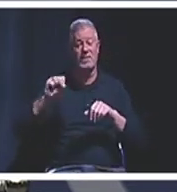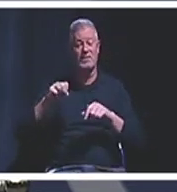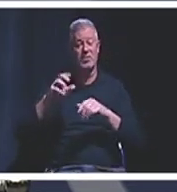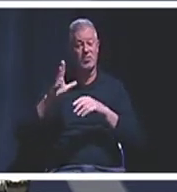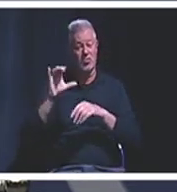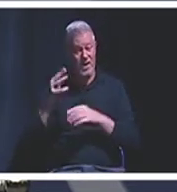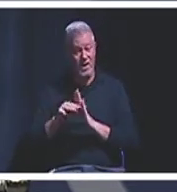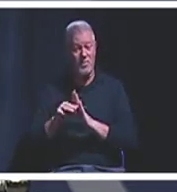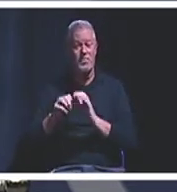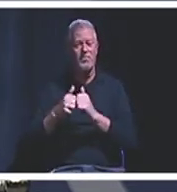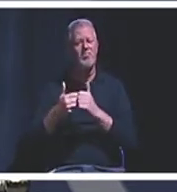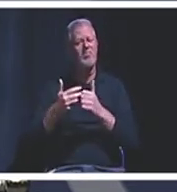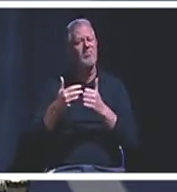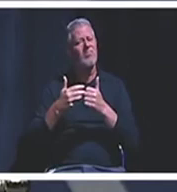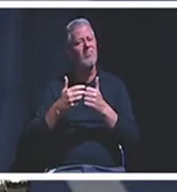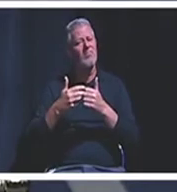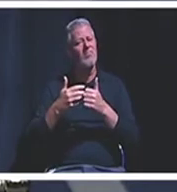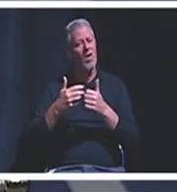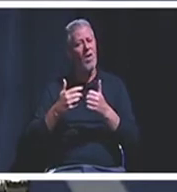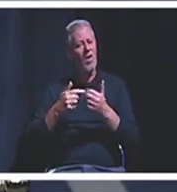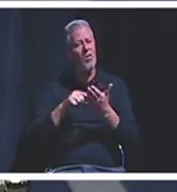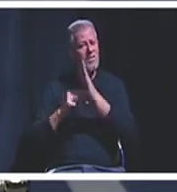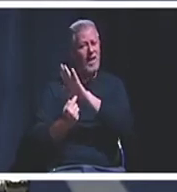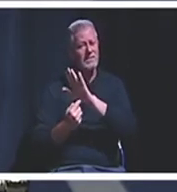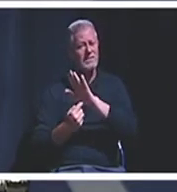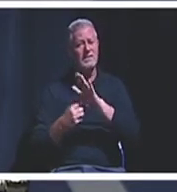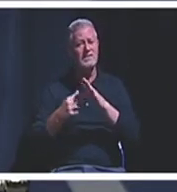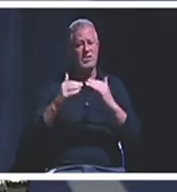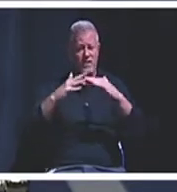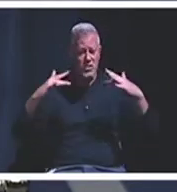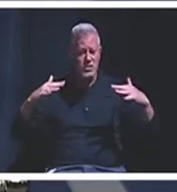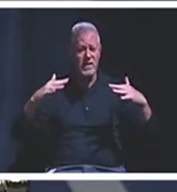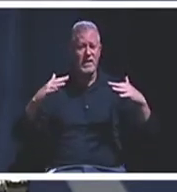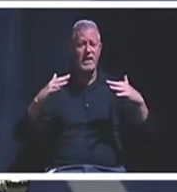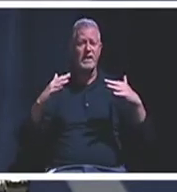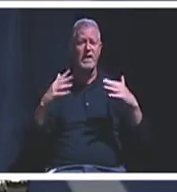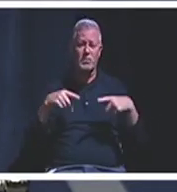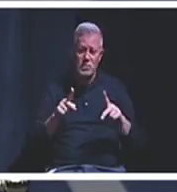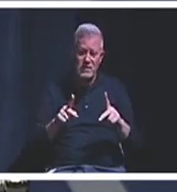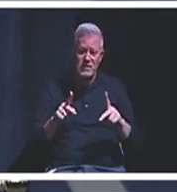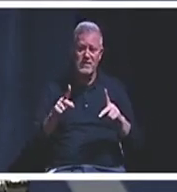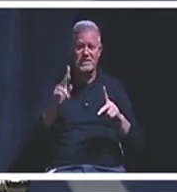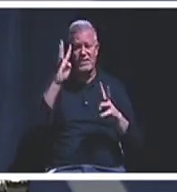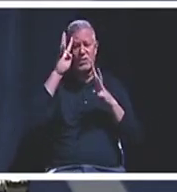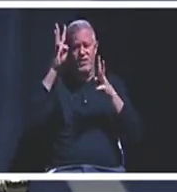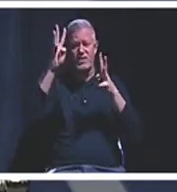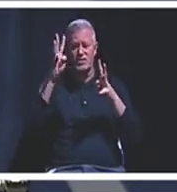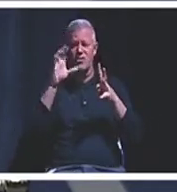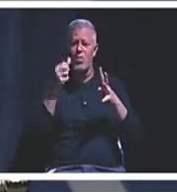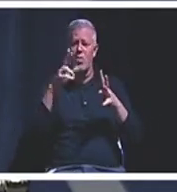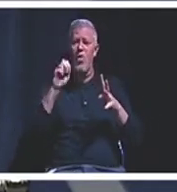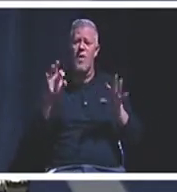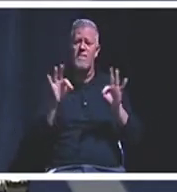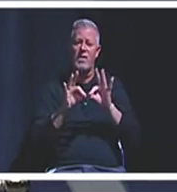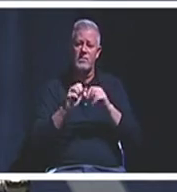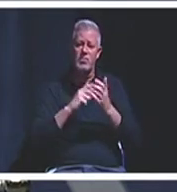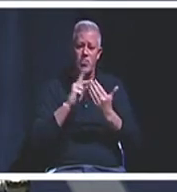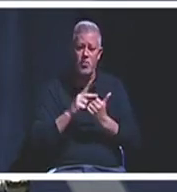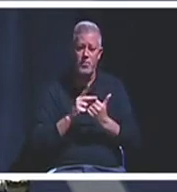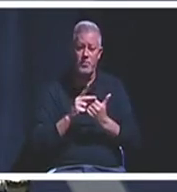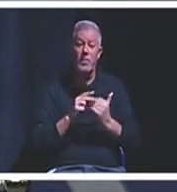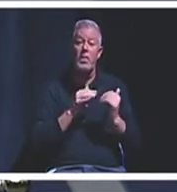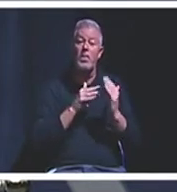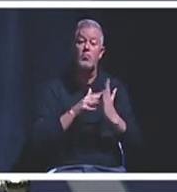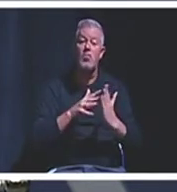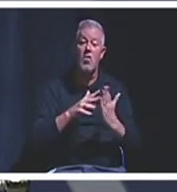core values of opportunity, diversity, and innovation. The program of study was a